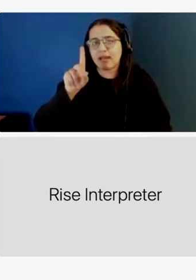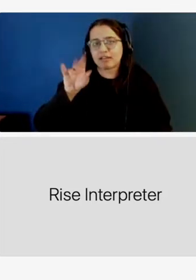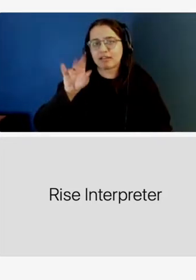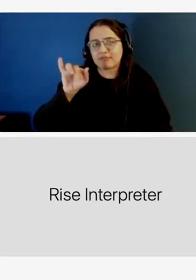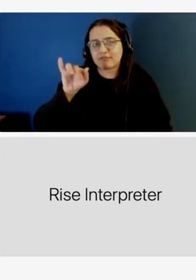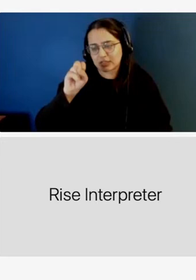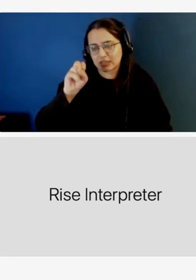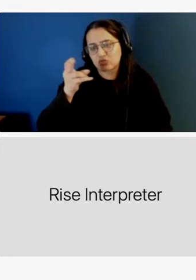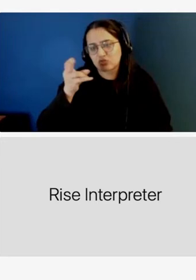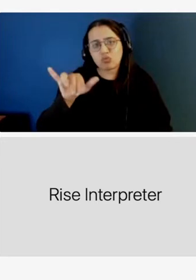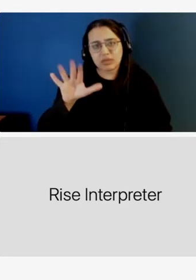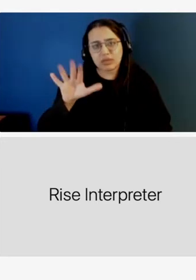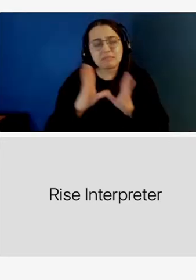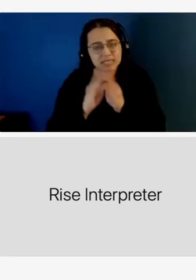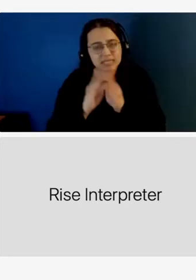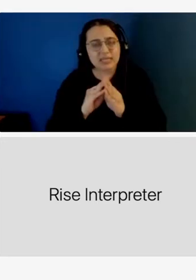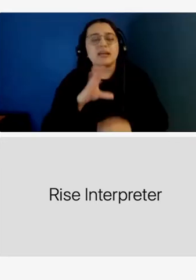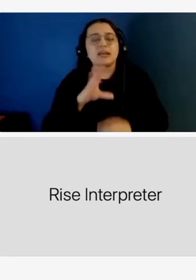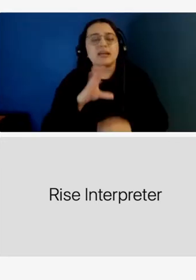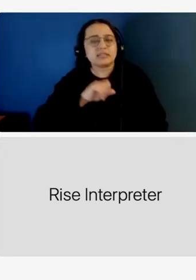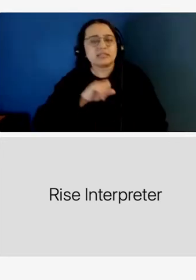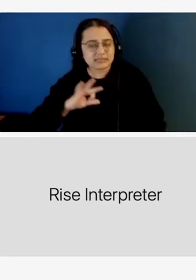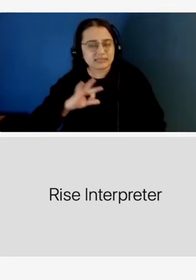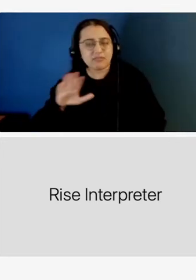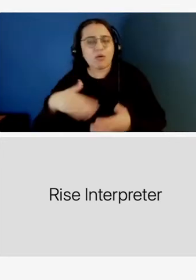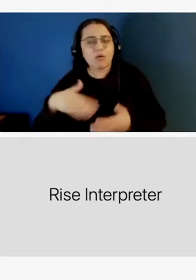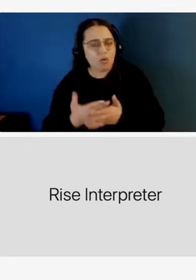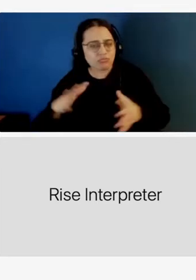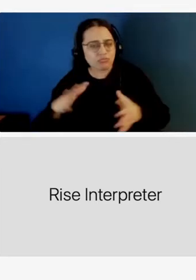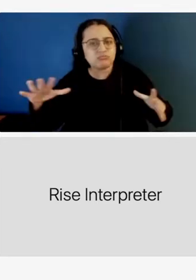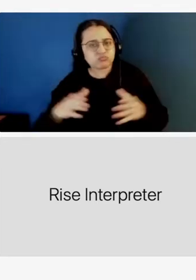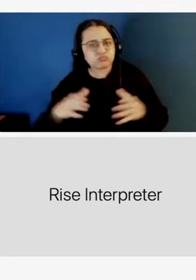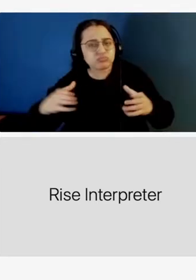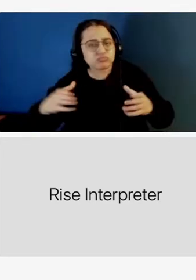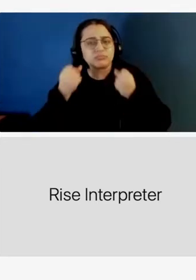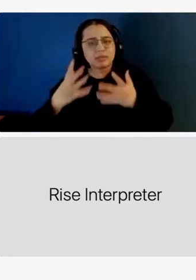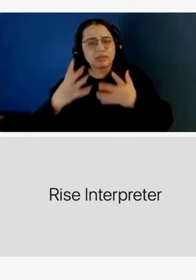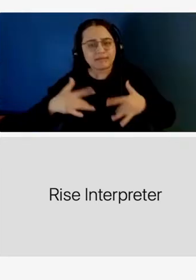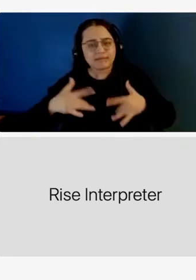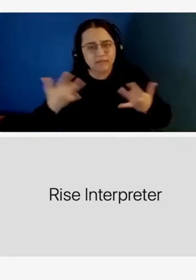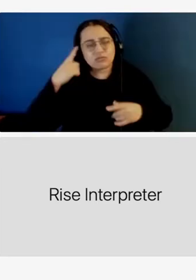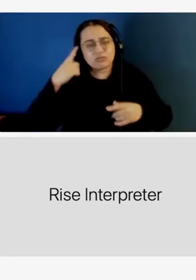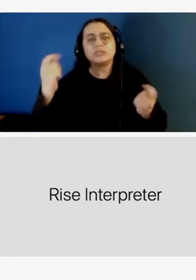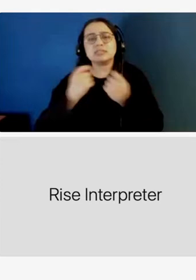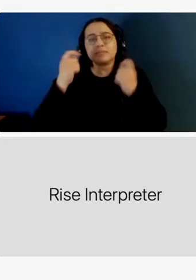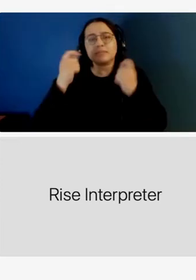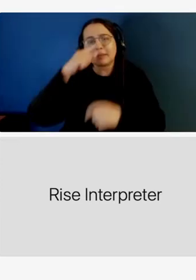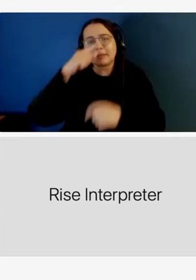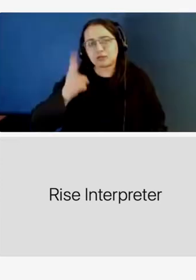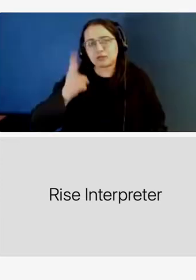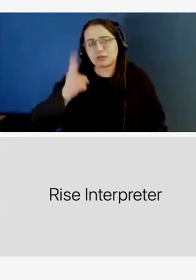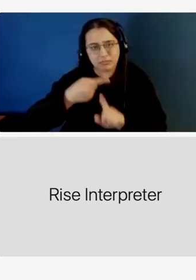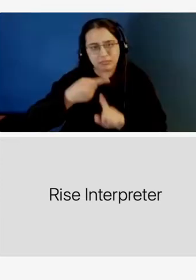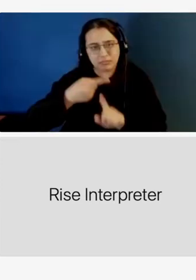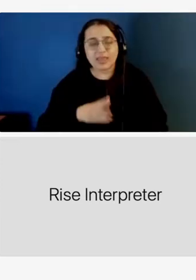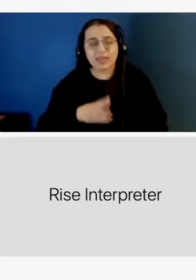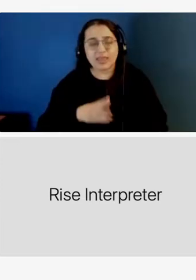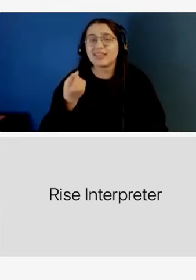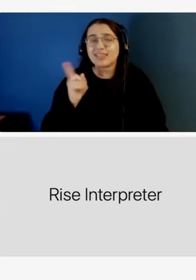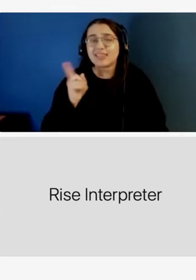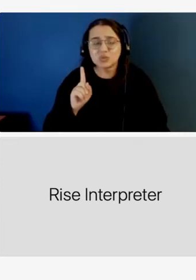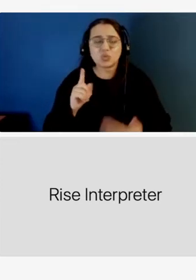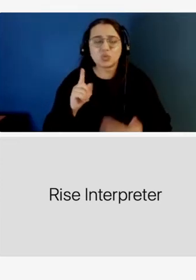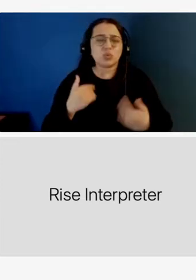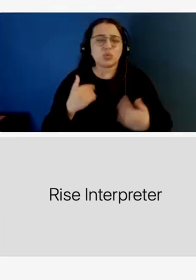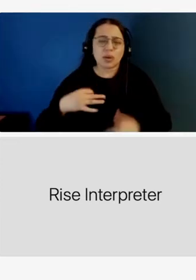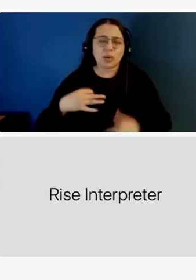events throughout the district to celebrate Black History Month. And last week, I mean, it was a privilege and honor attending the Black History